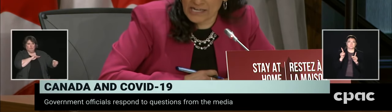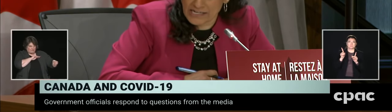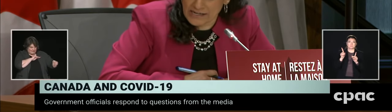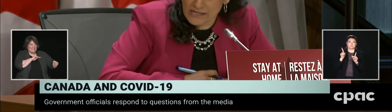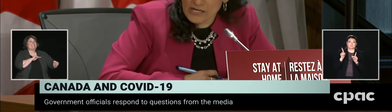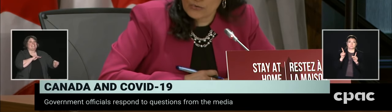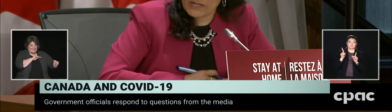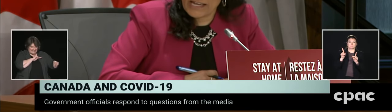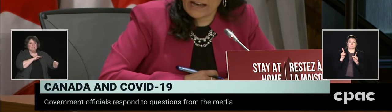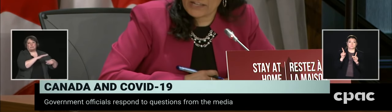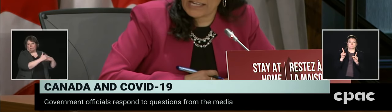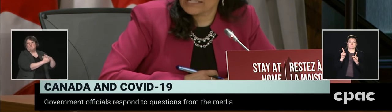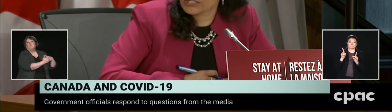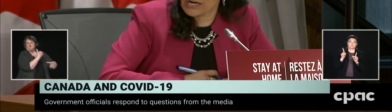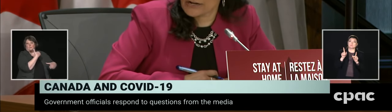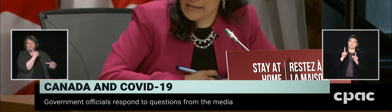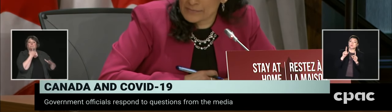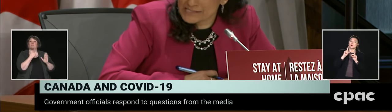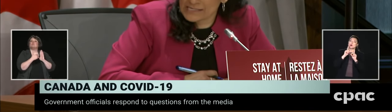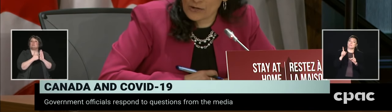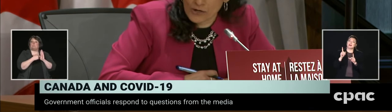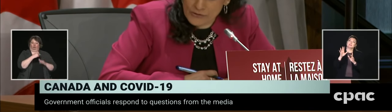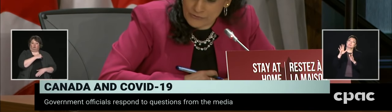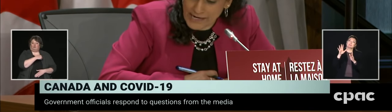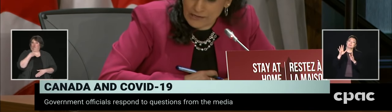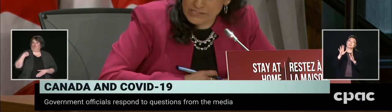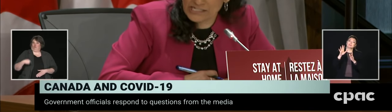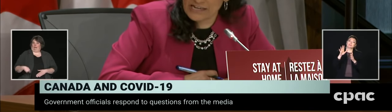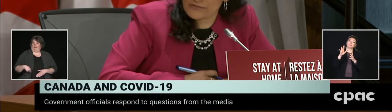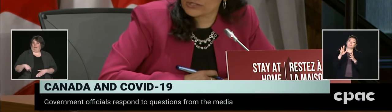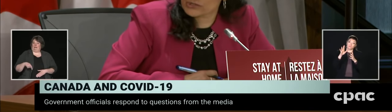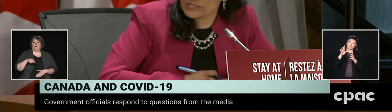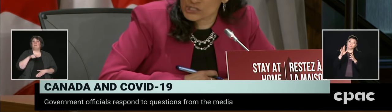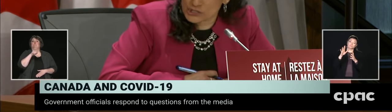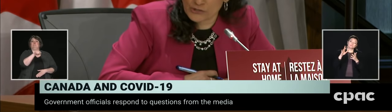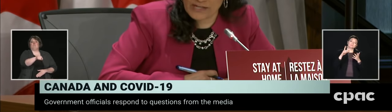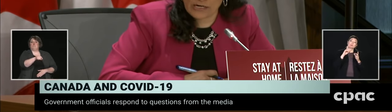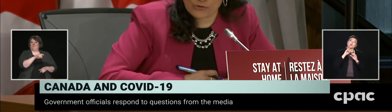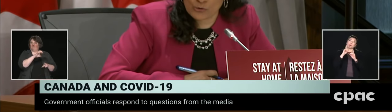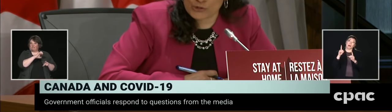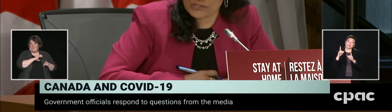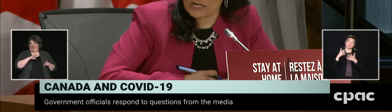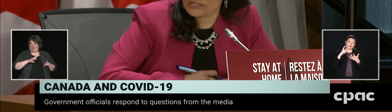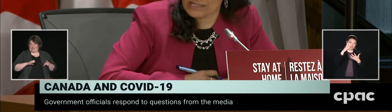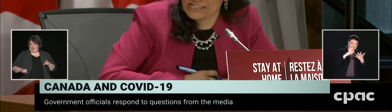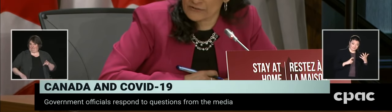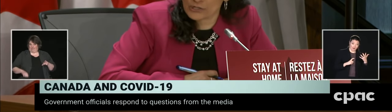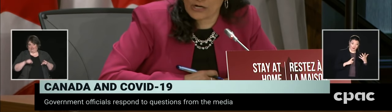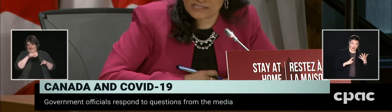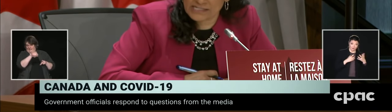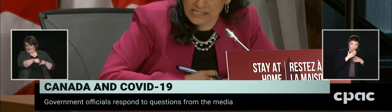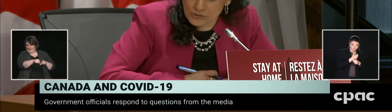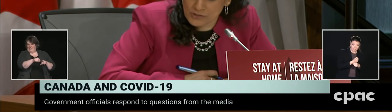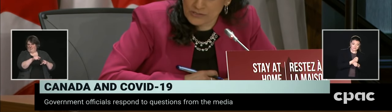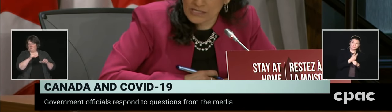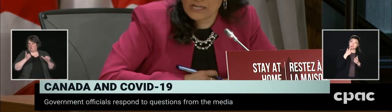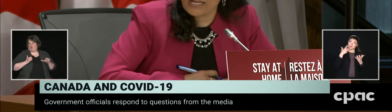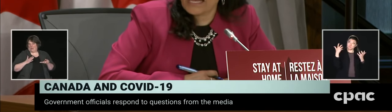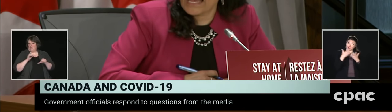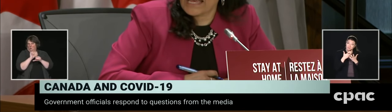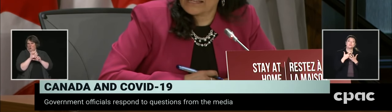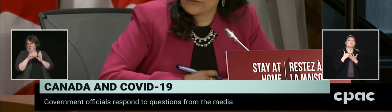in China, we have engaged our embassy on the ground in efforts to ensure that our orders are delivered on